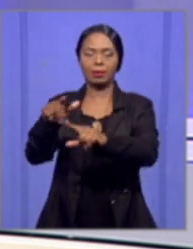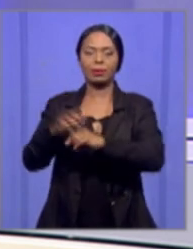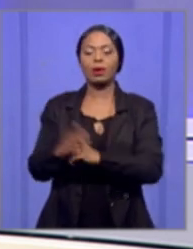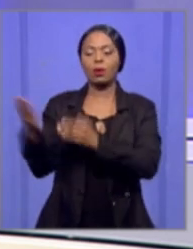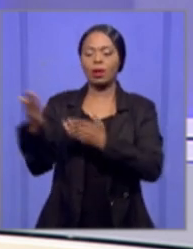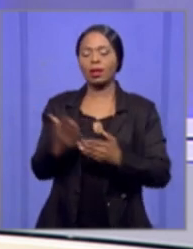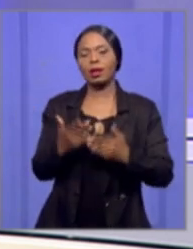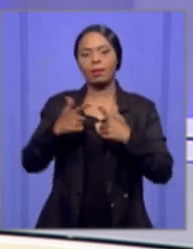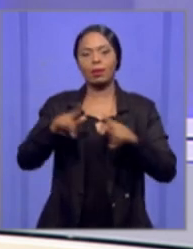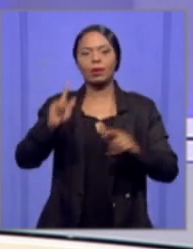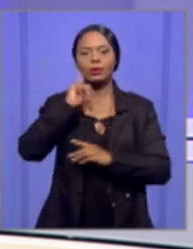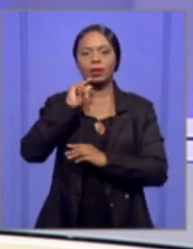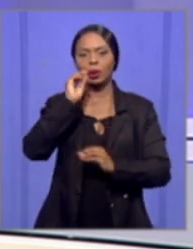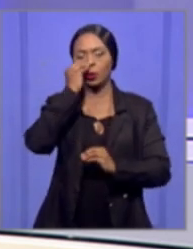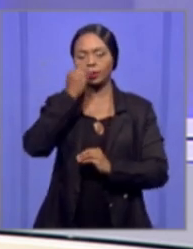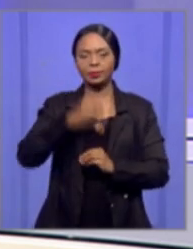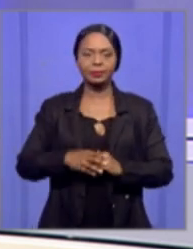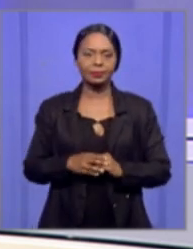Setswana.